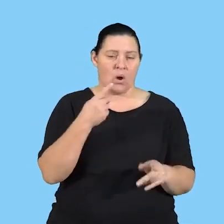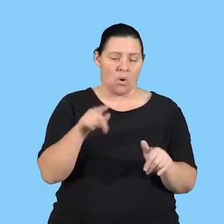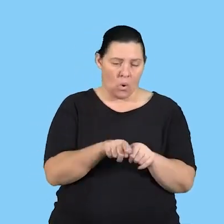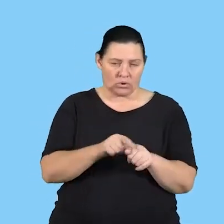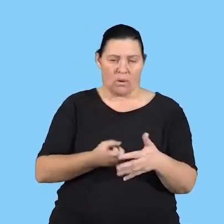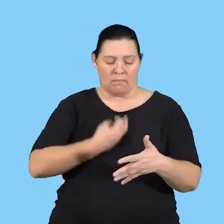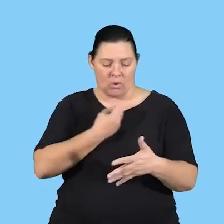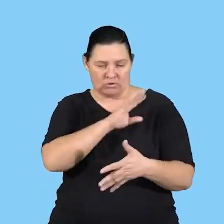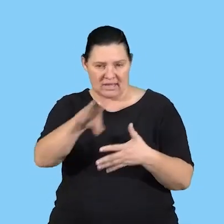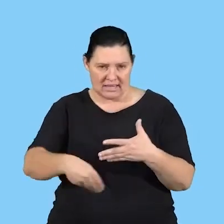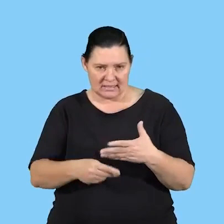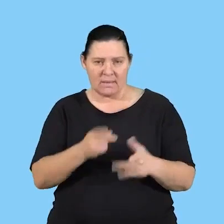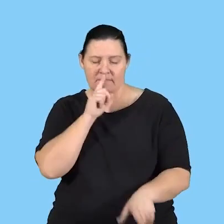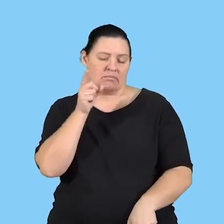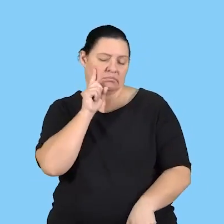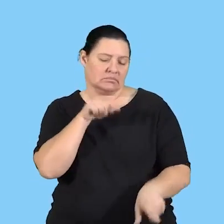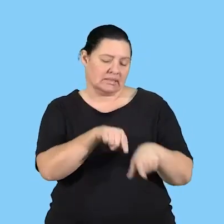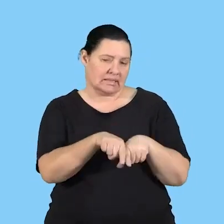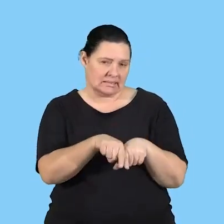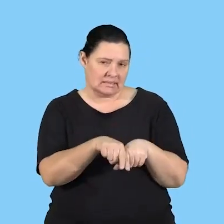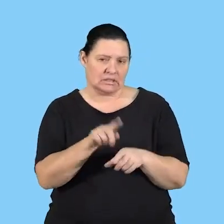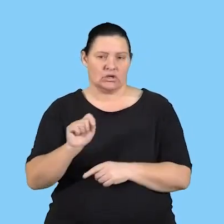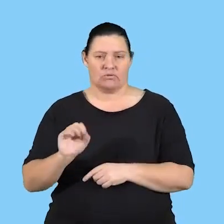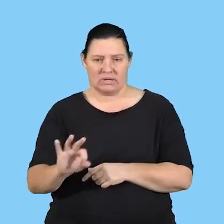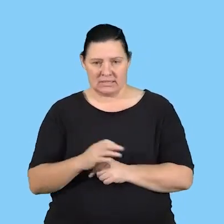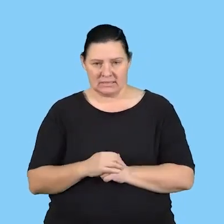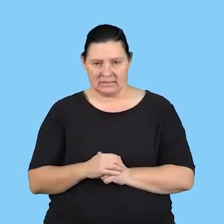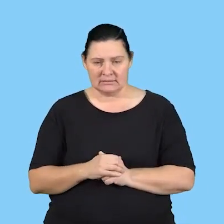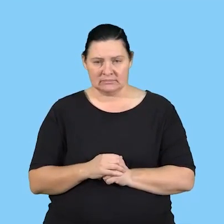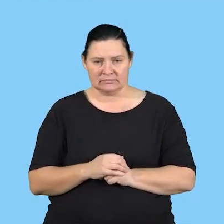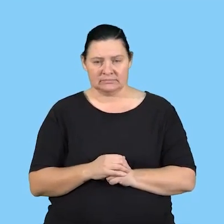poetry is examined in term 3.